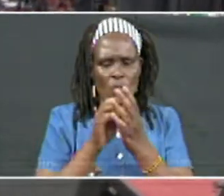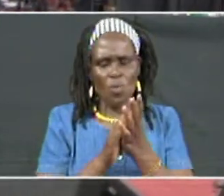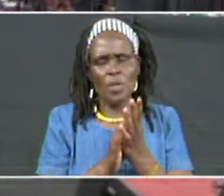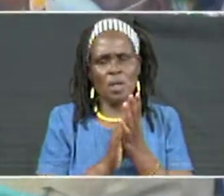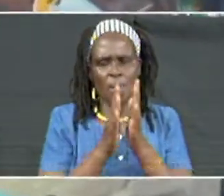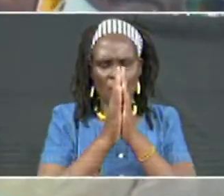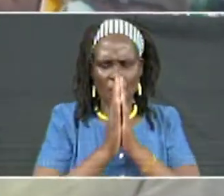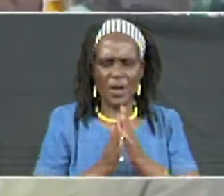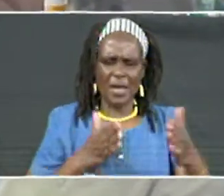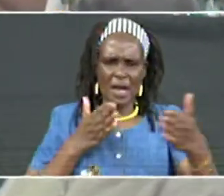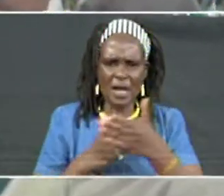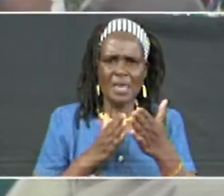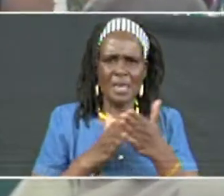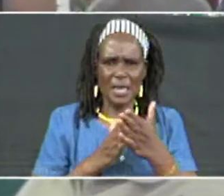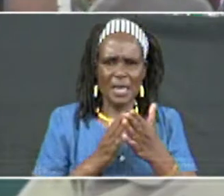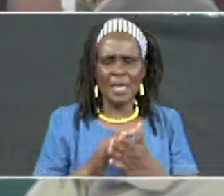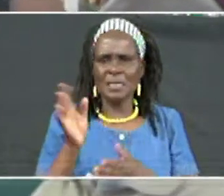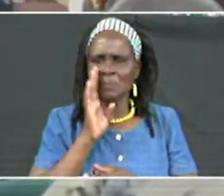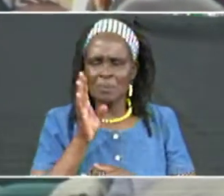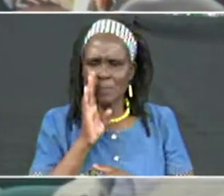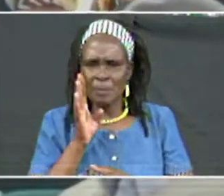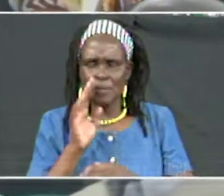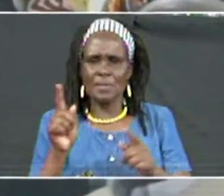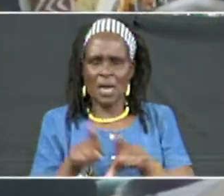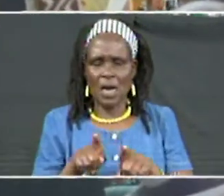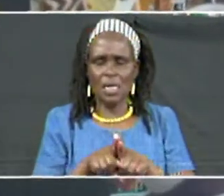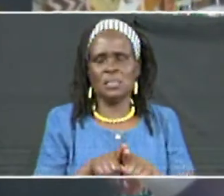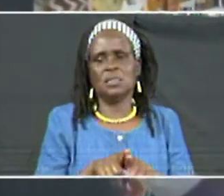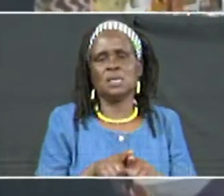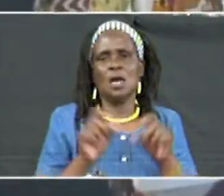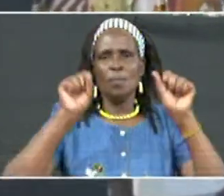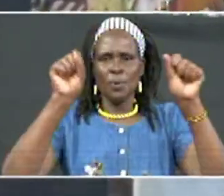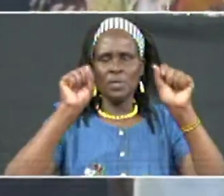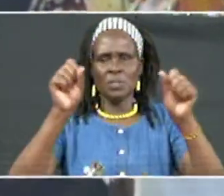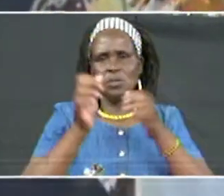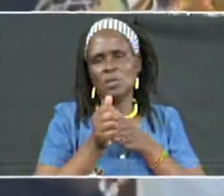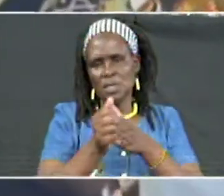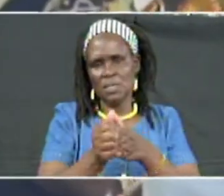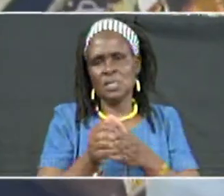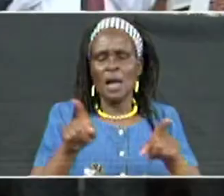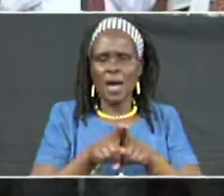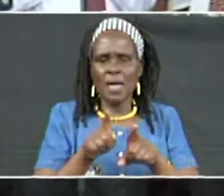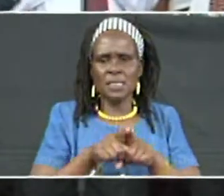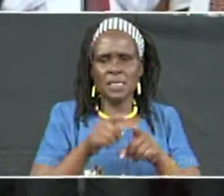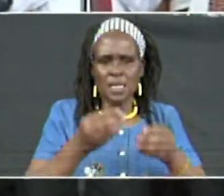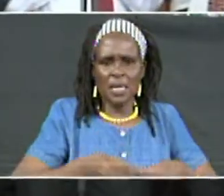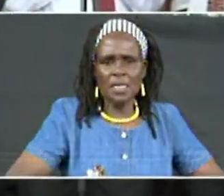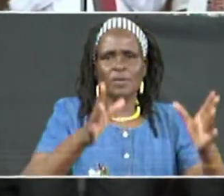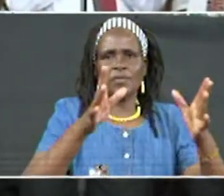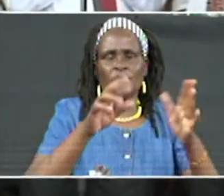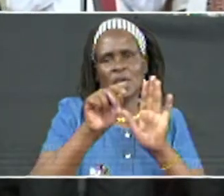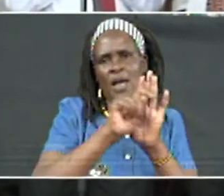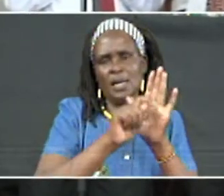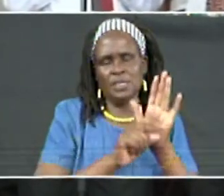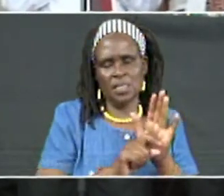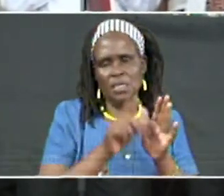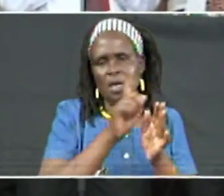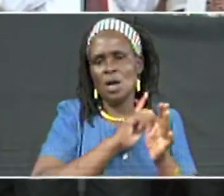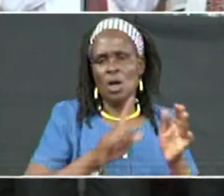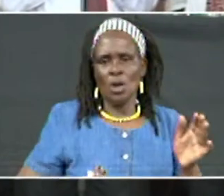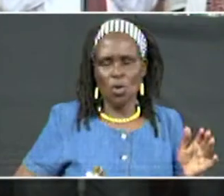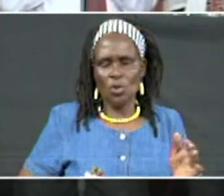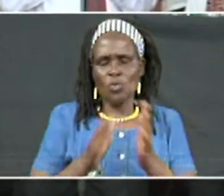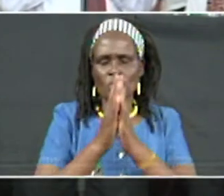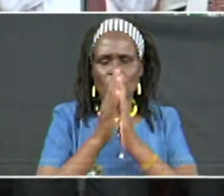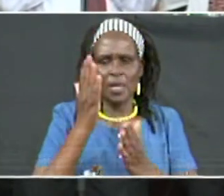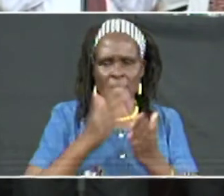at our political leaders. Lord, sell their agenda. Lord, we pray that you indeed, by